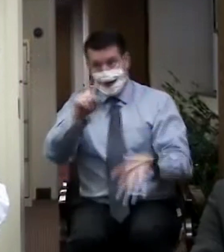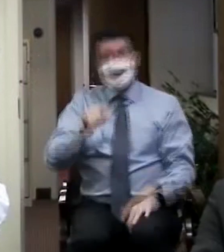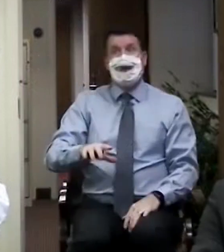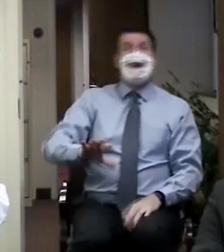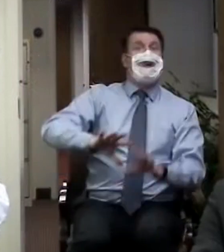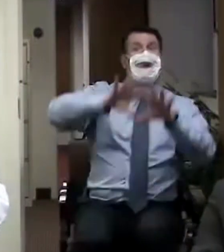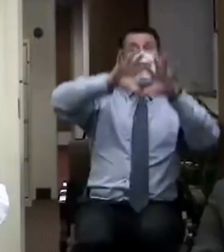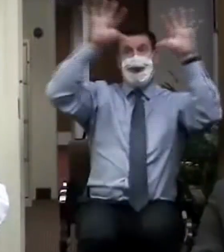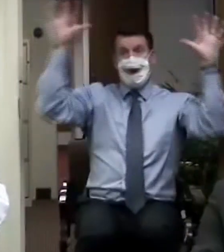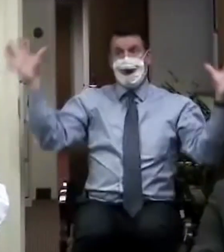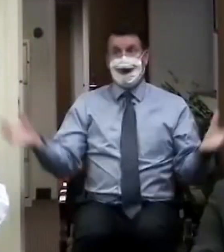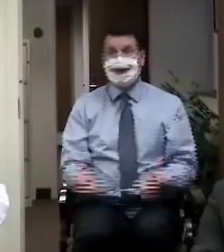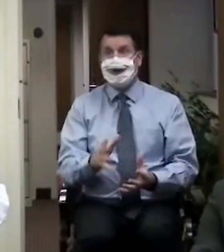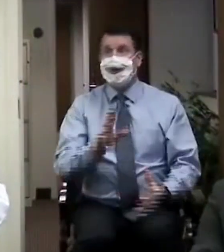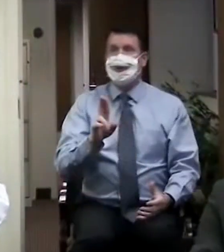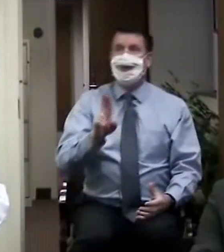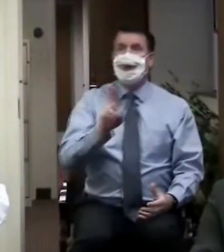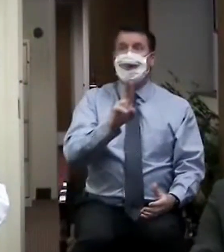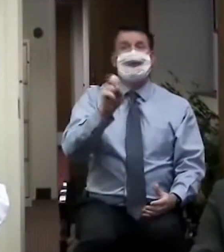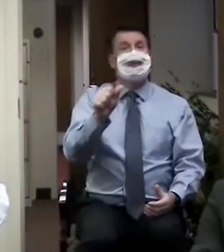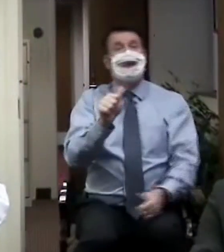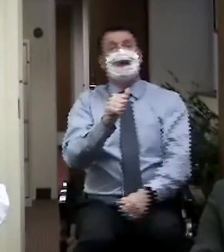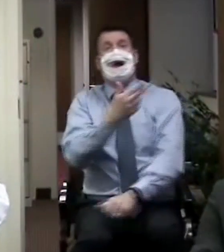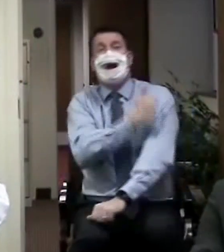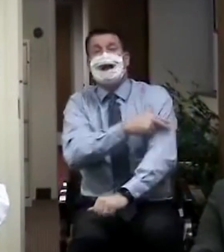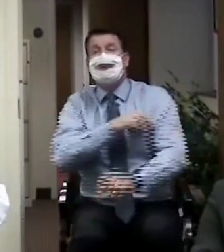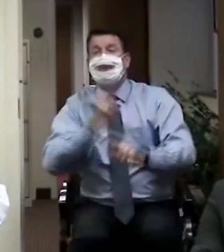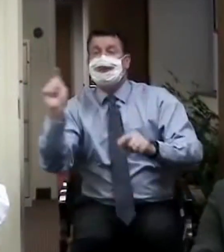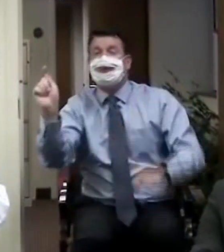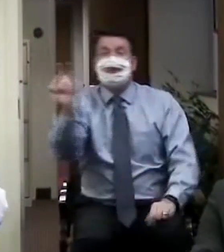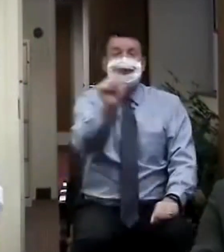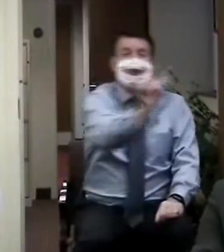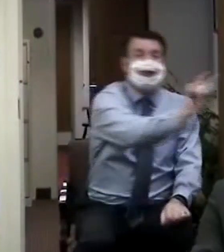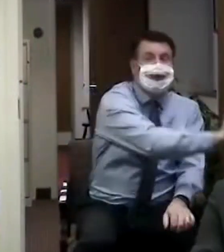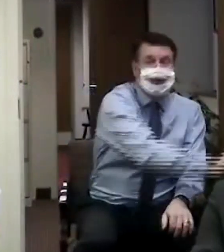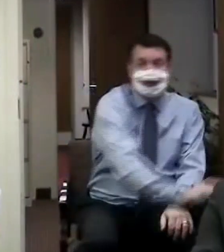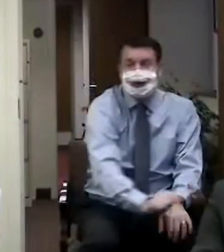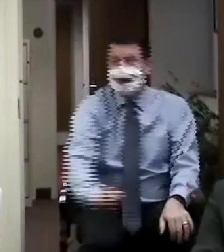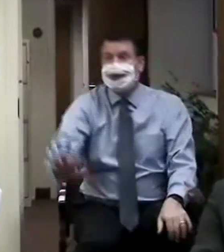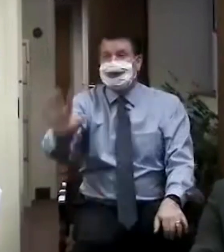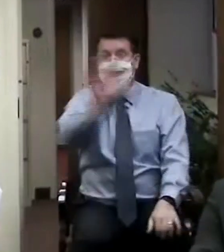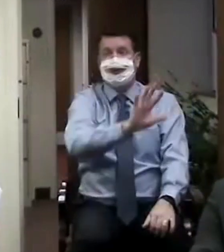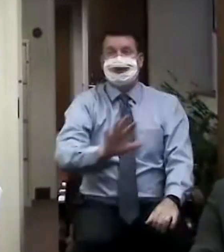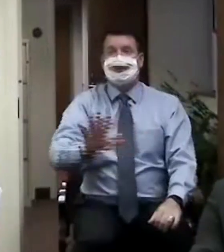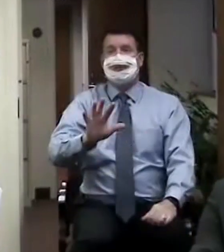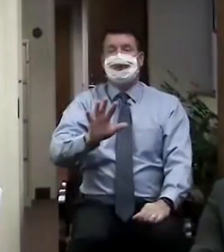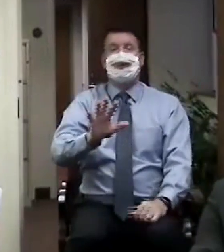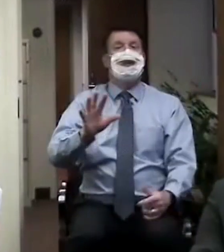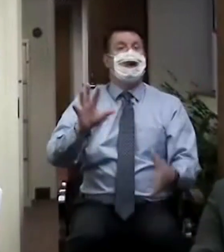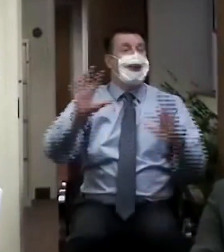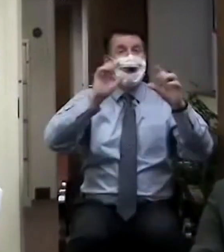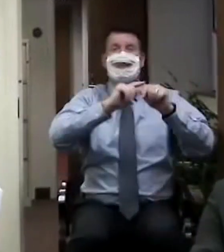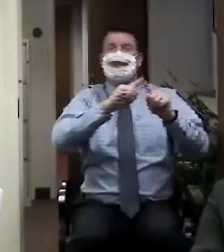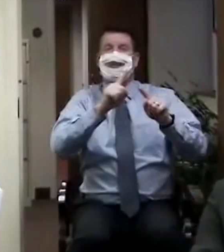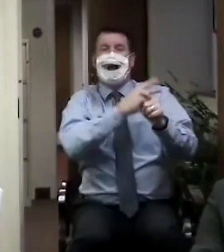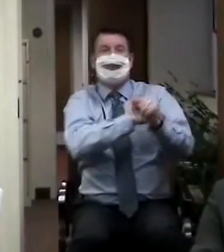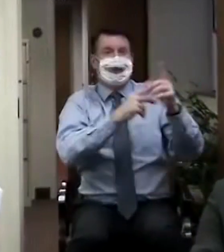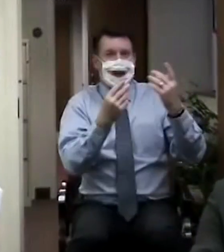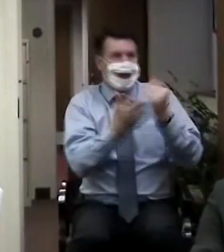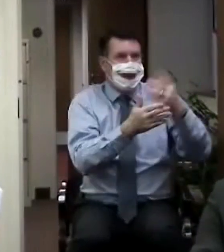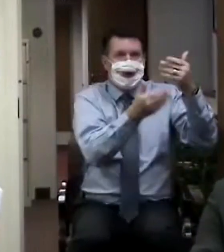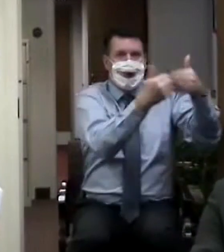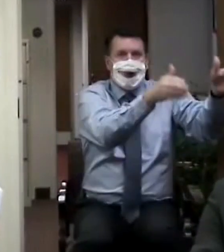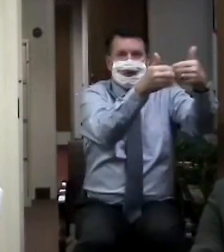industry is going to need a lot more support because we don't have a vaccine yet. There may be a second wave, as Dr. Pastelakis described, kind of the